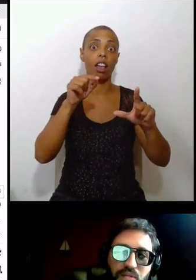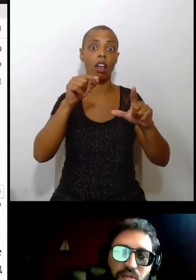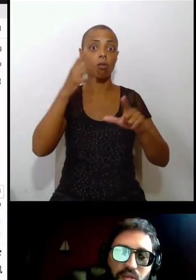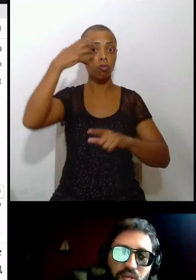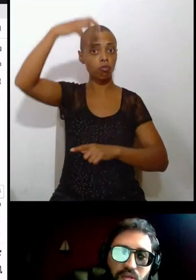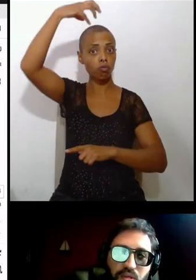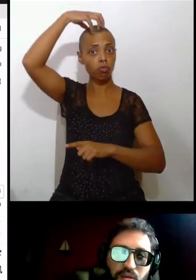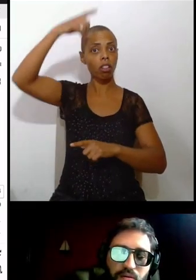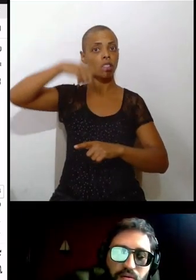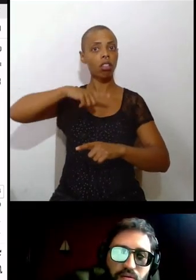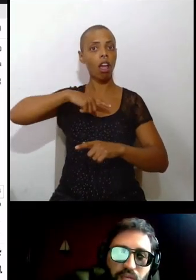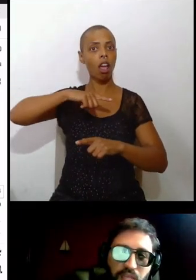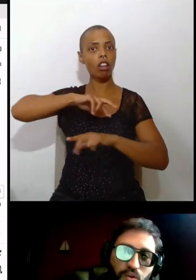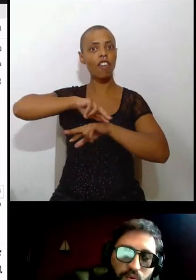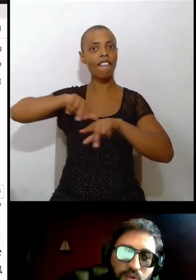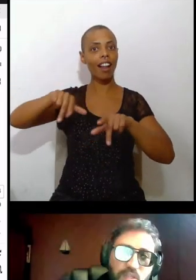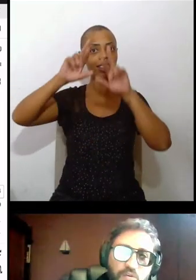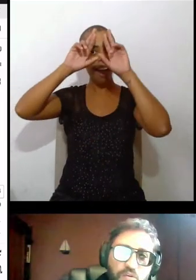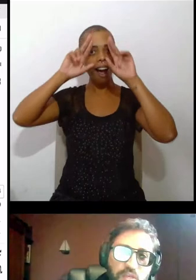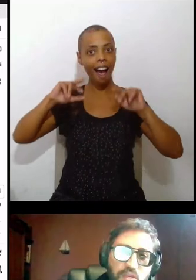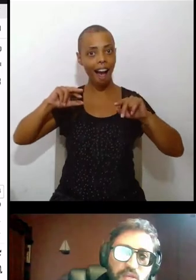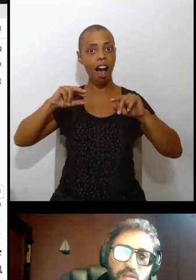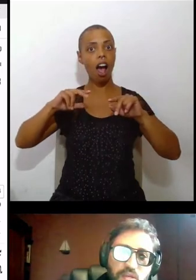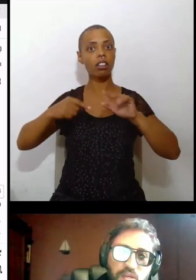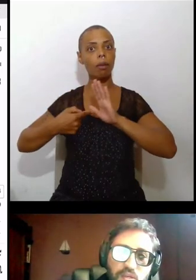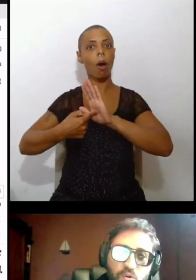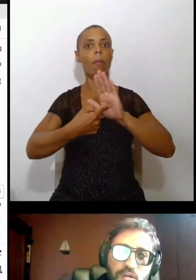represented by people of color